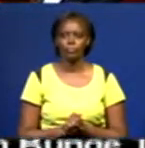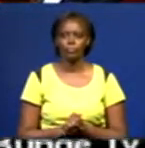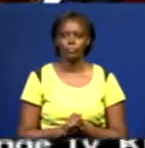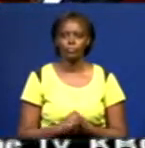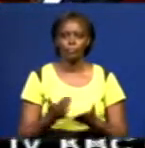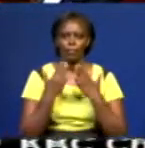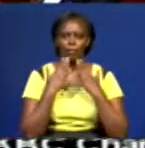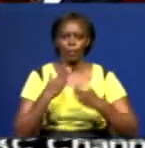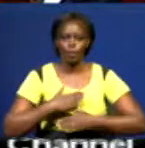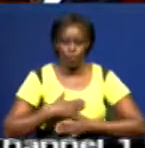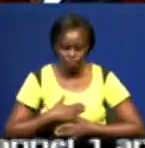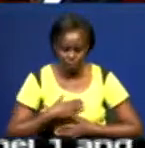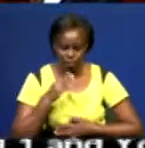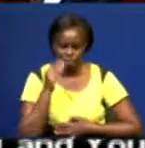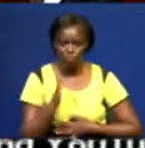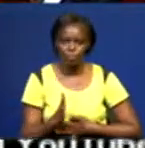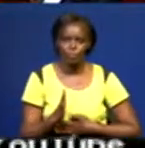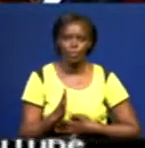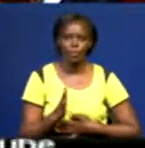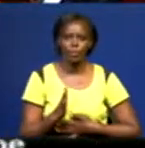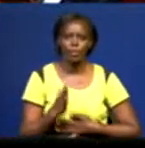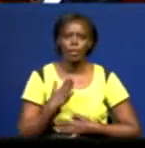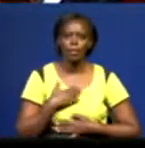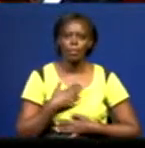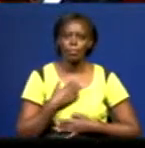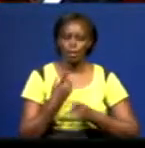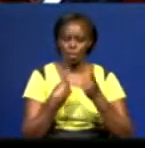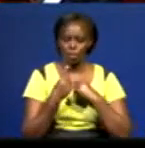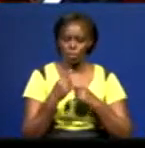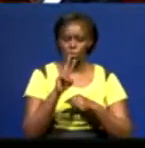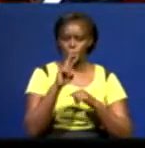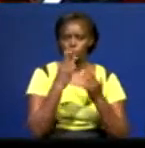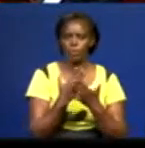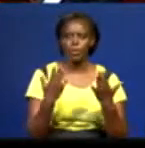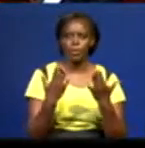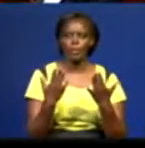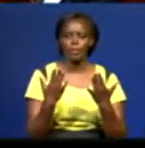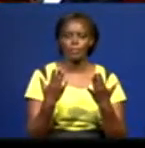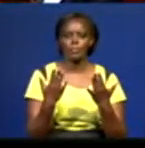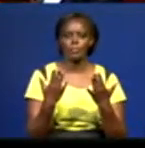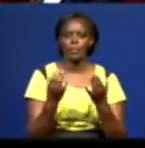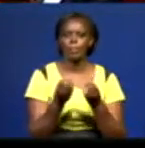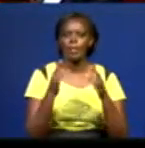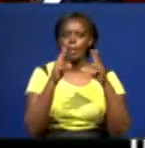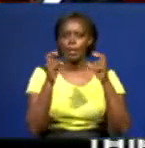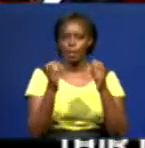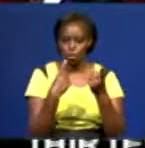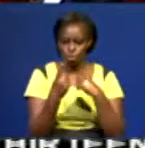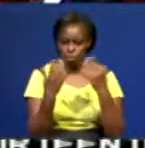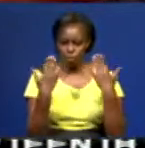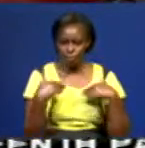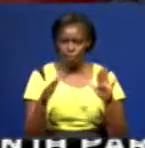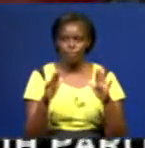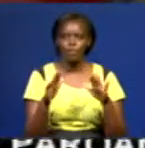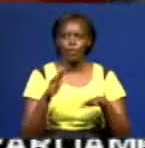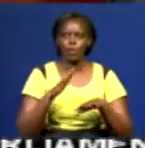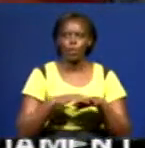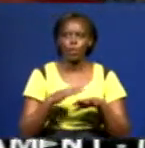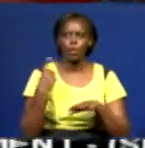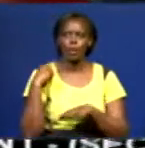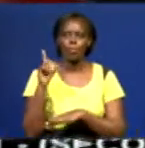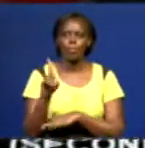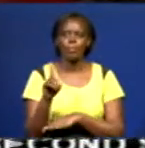Thank you, Honorable Speaker. Honorable Speaker, I want to speak only two things because many issues have been deliberated on.